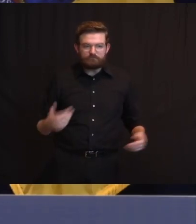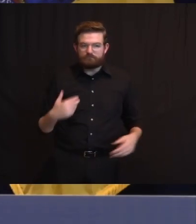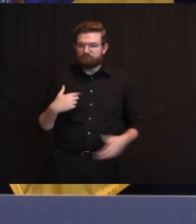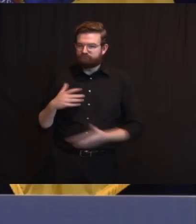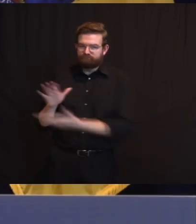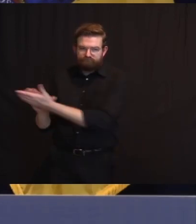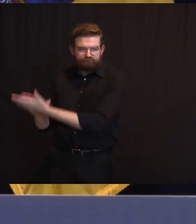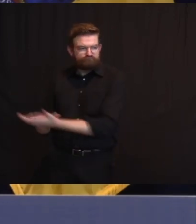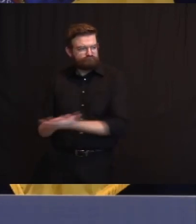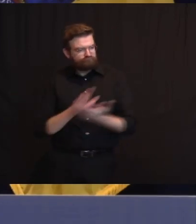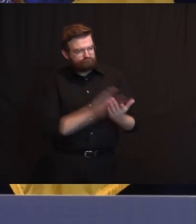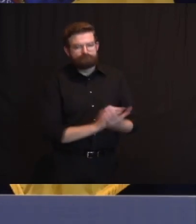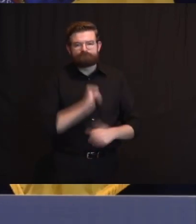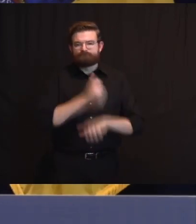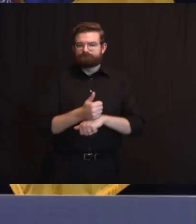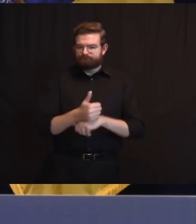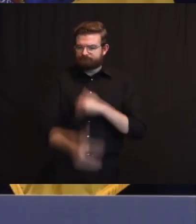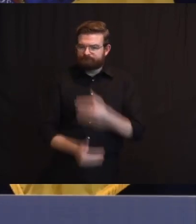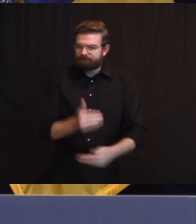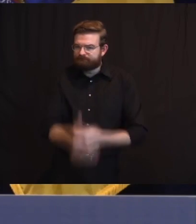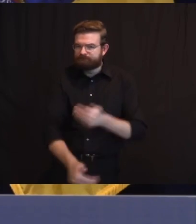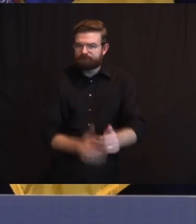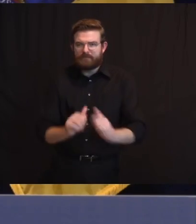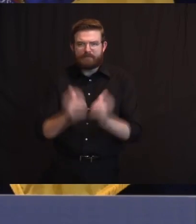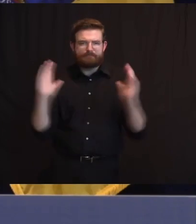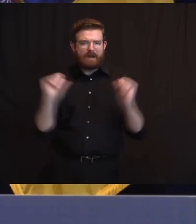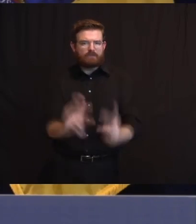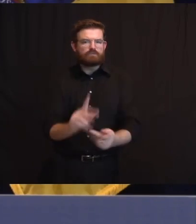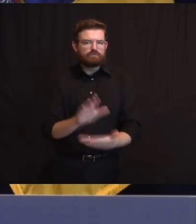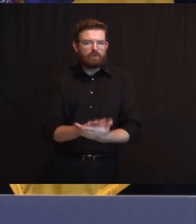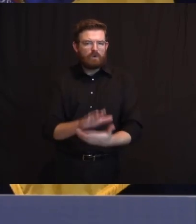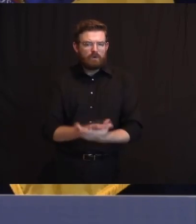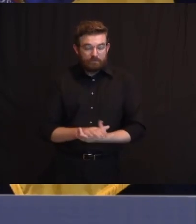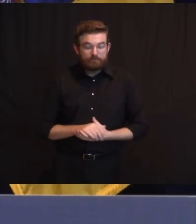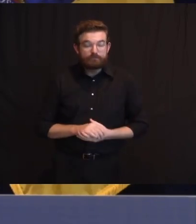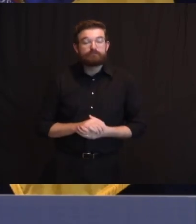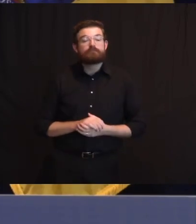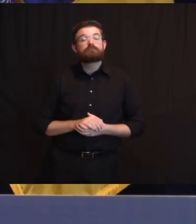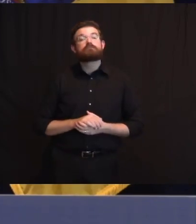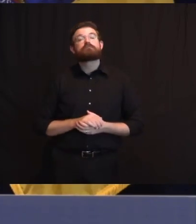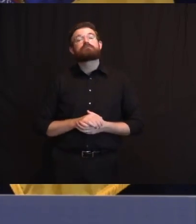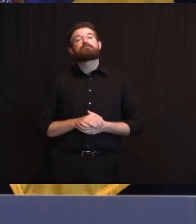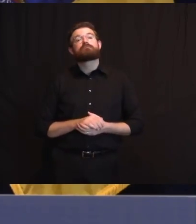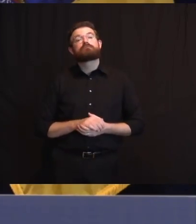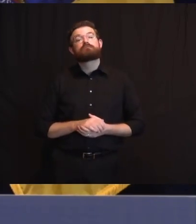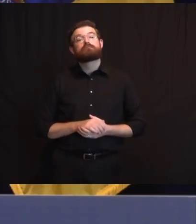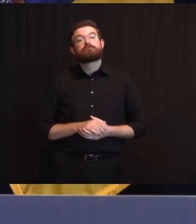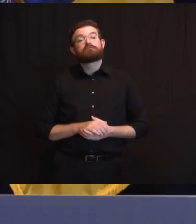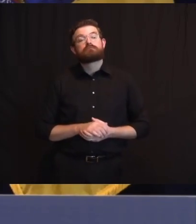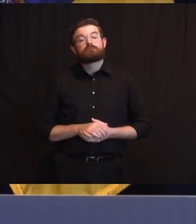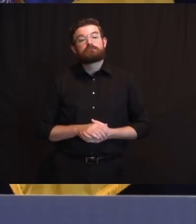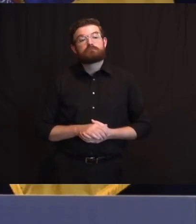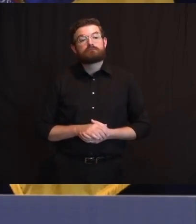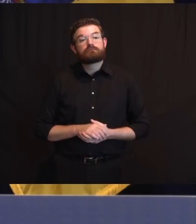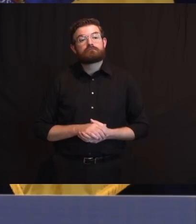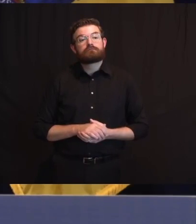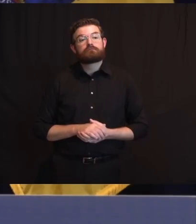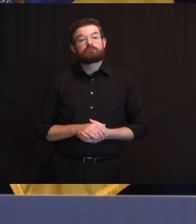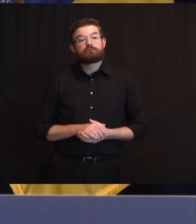was put out, and by the way, today I think the sole specific agenda today is to